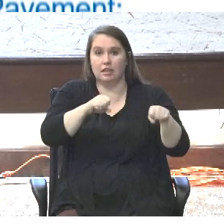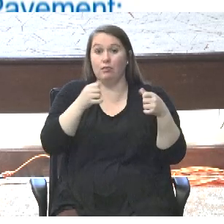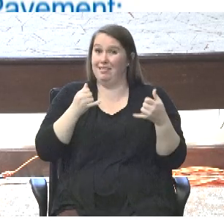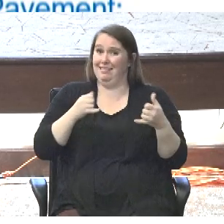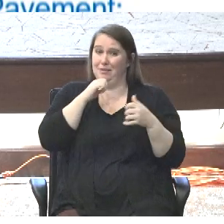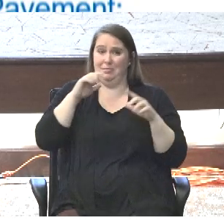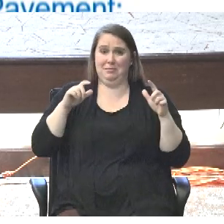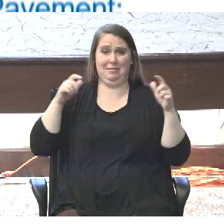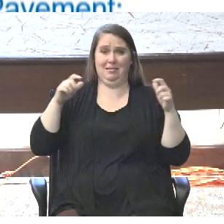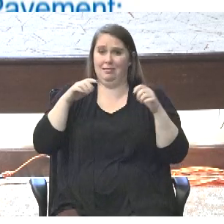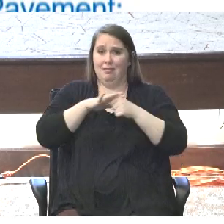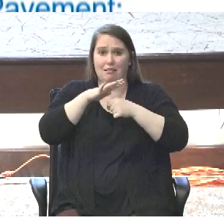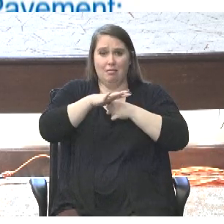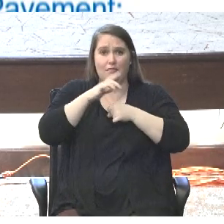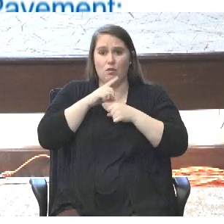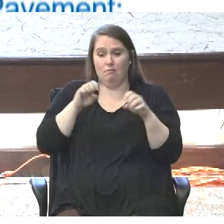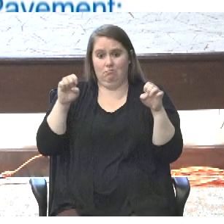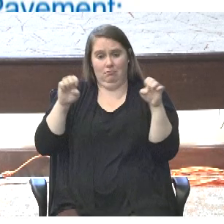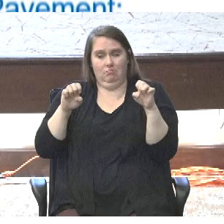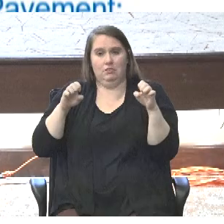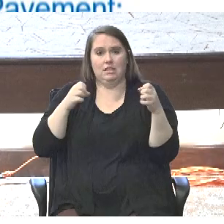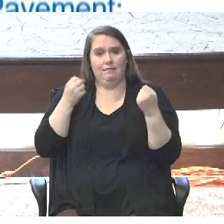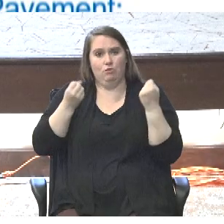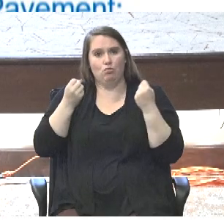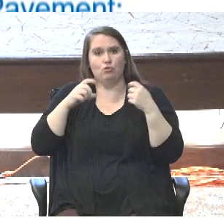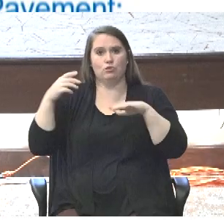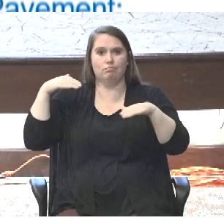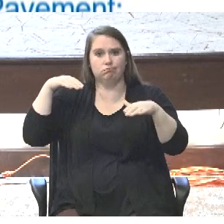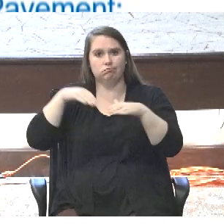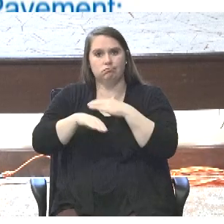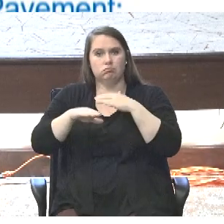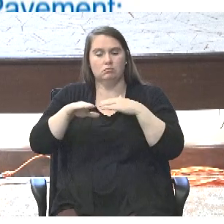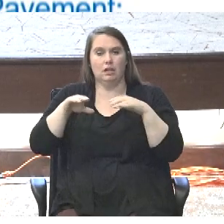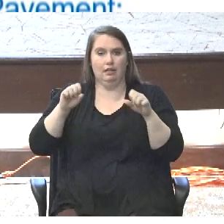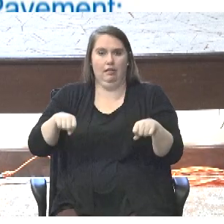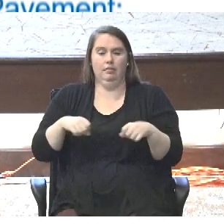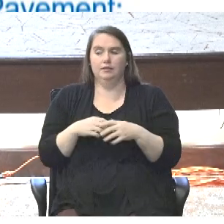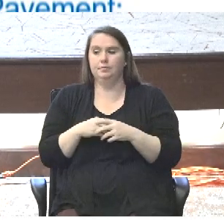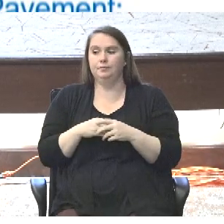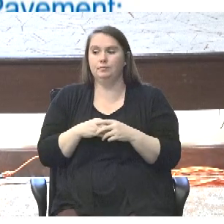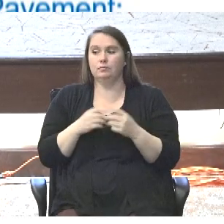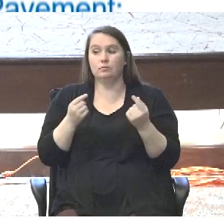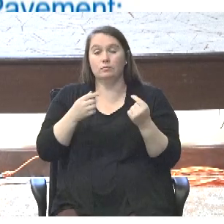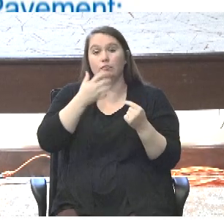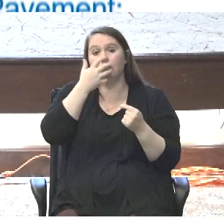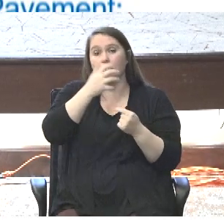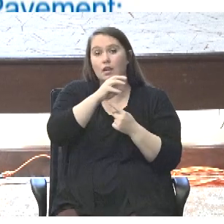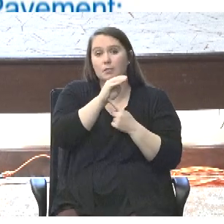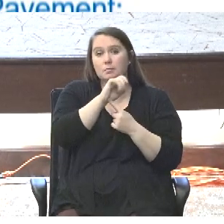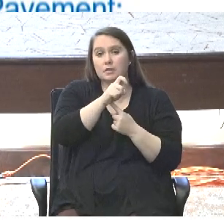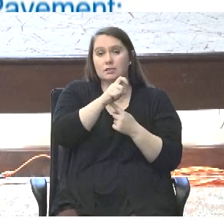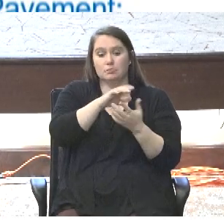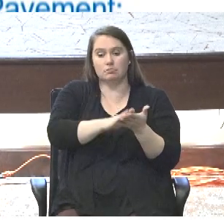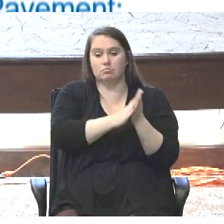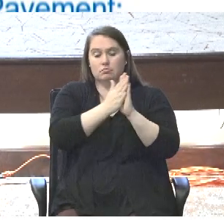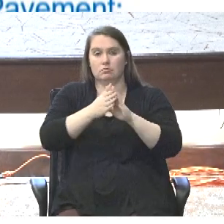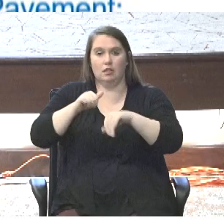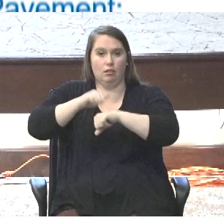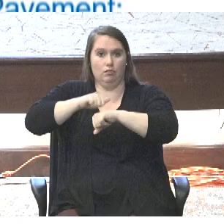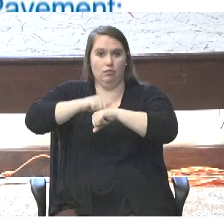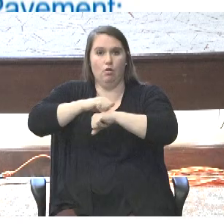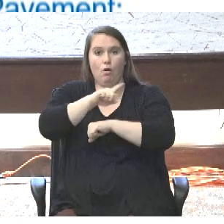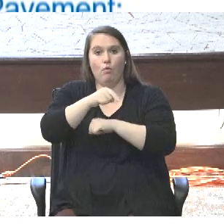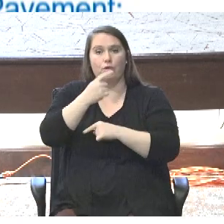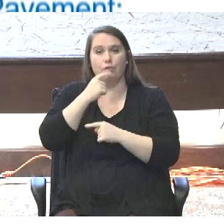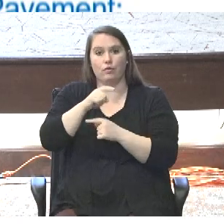emergency vehicles to be able to transverse around it. The deal with going from hot mix to concrete only in the cul-de-sacs is